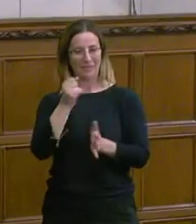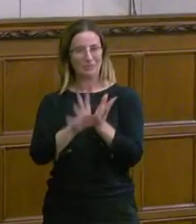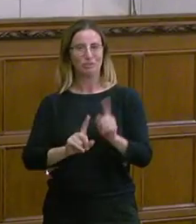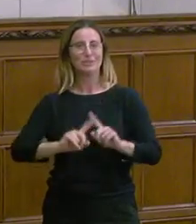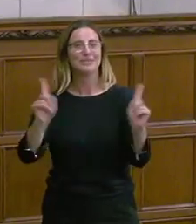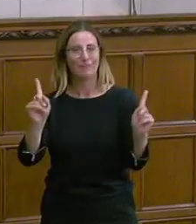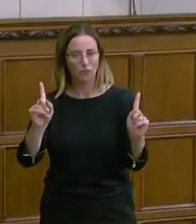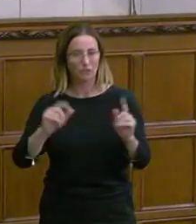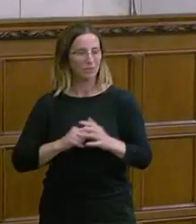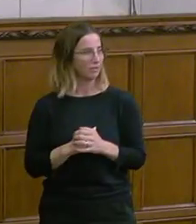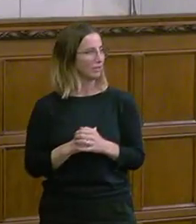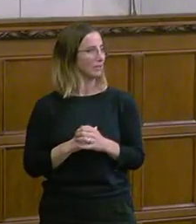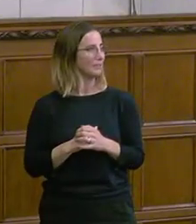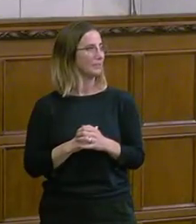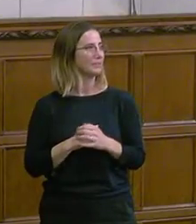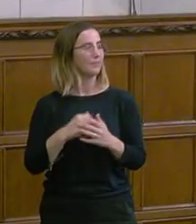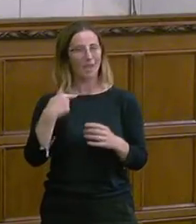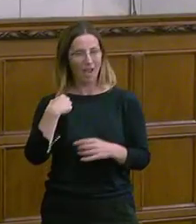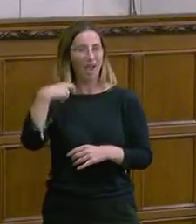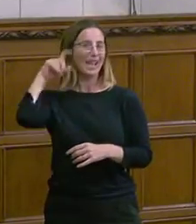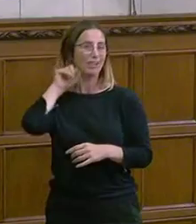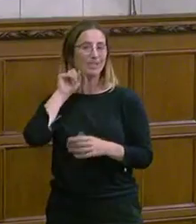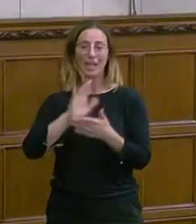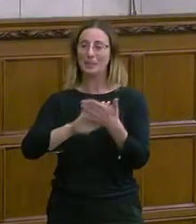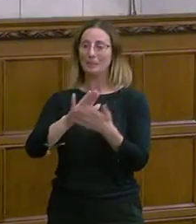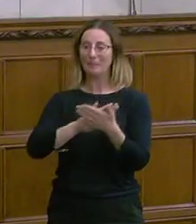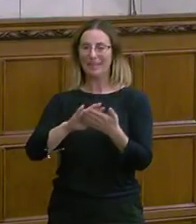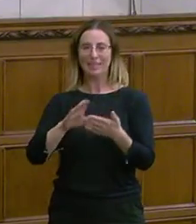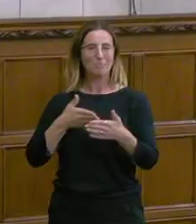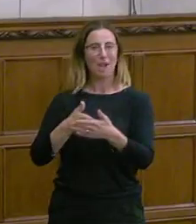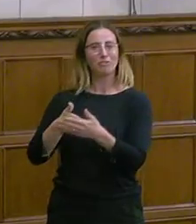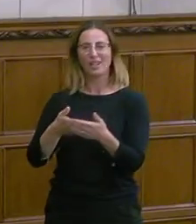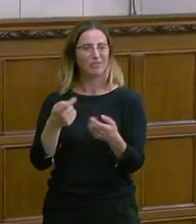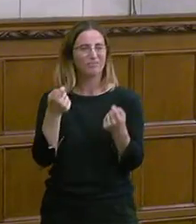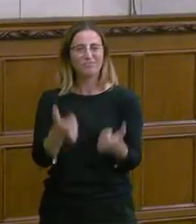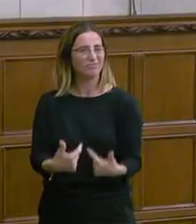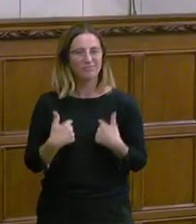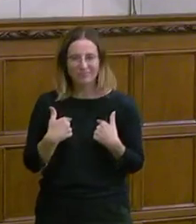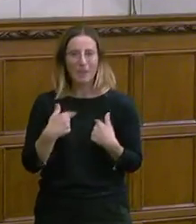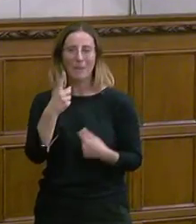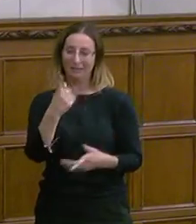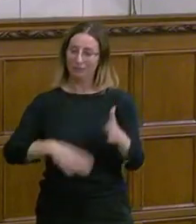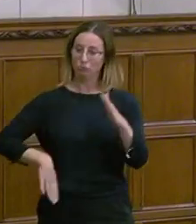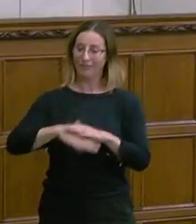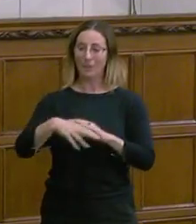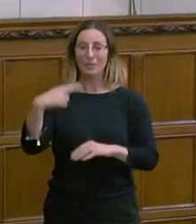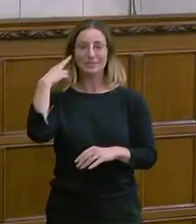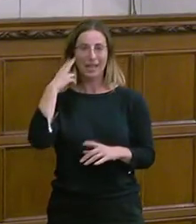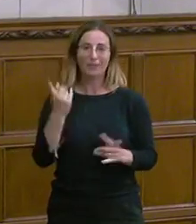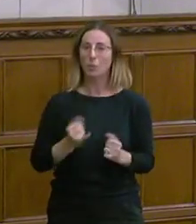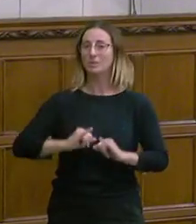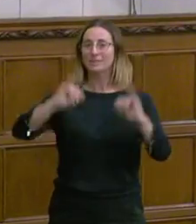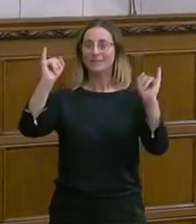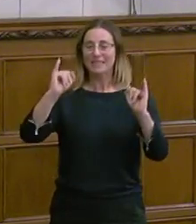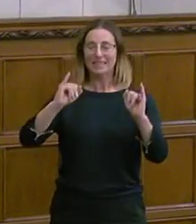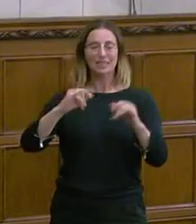it's almost, relatively speaking, no barrier at all. If you're profoundly deaf or have a severe hearing loss, because our